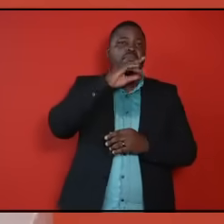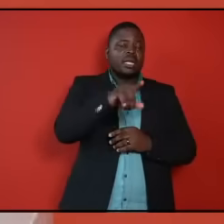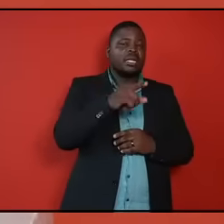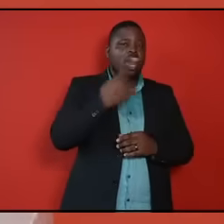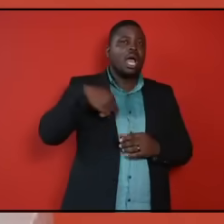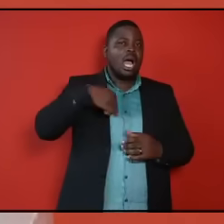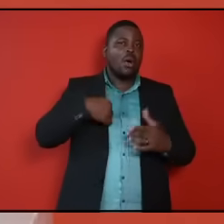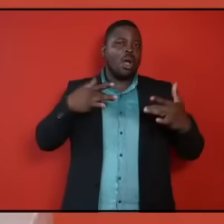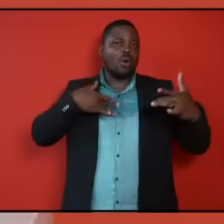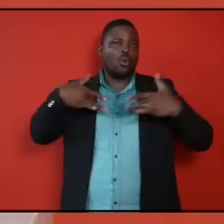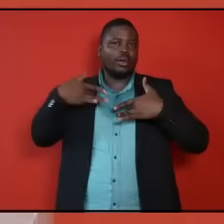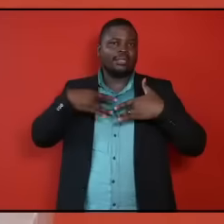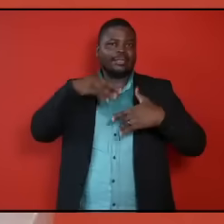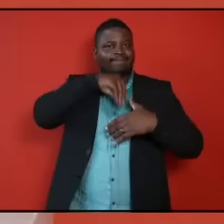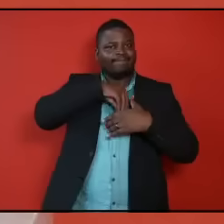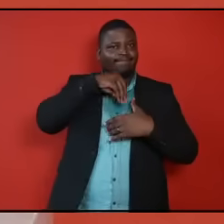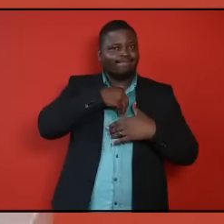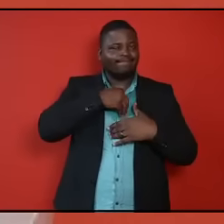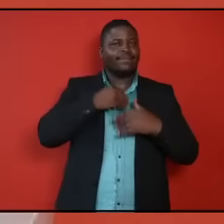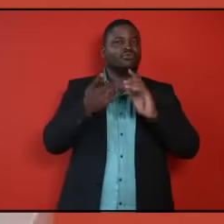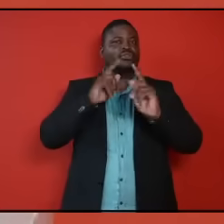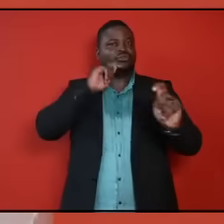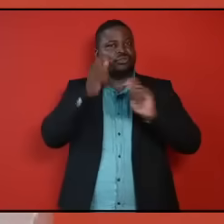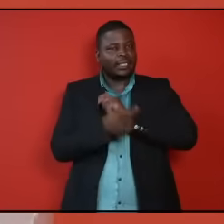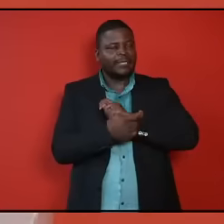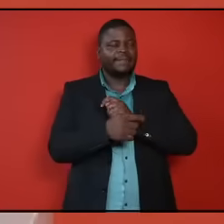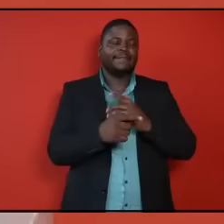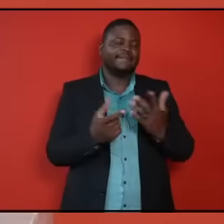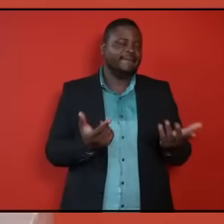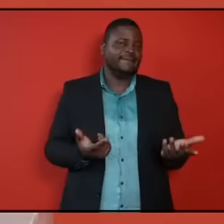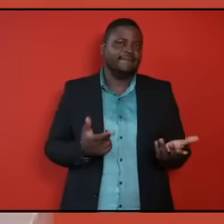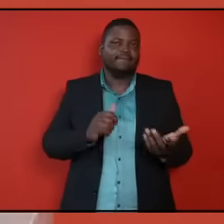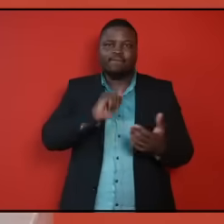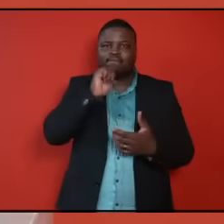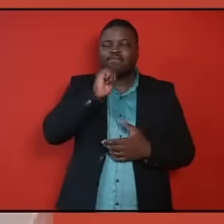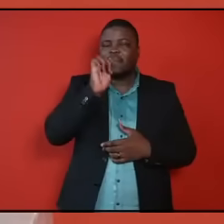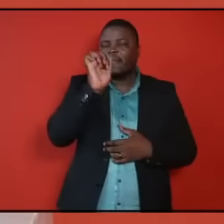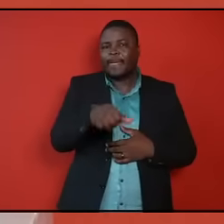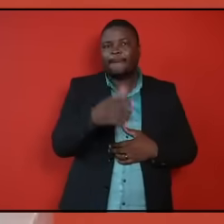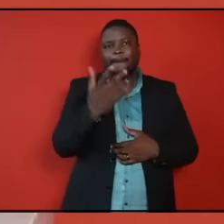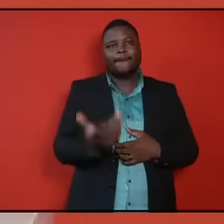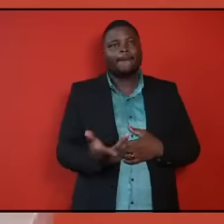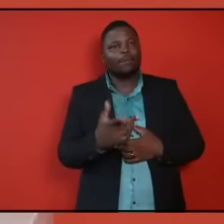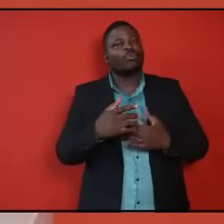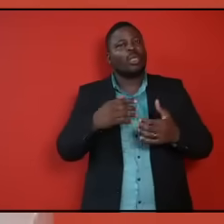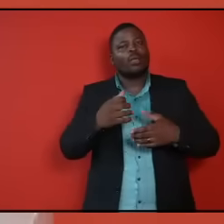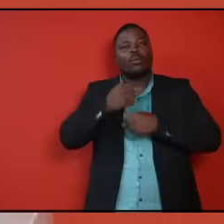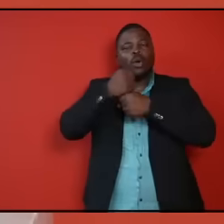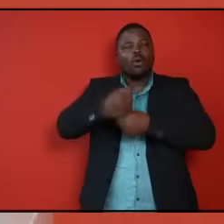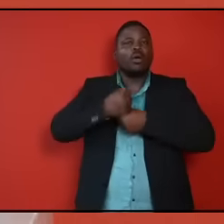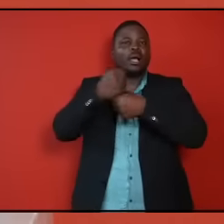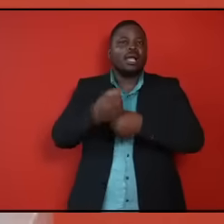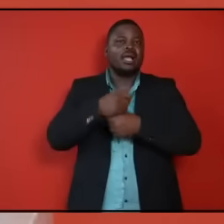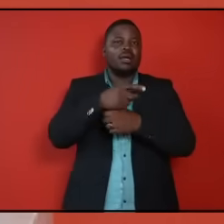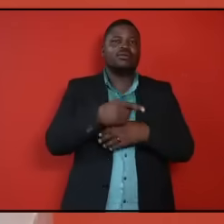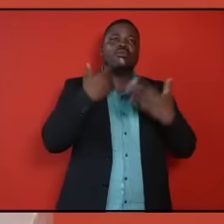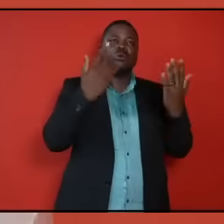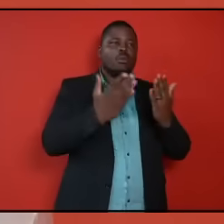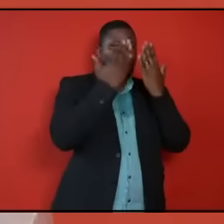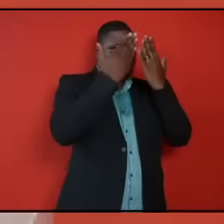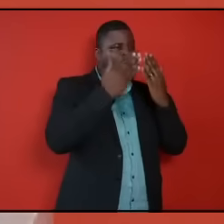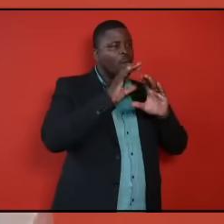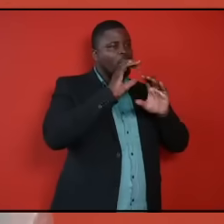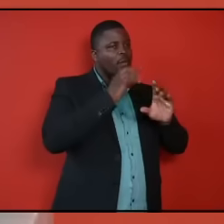escaped us. Hence the opening of soup kitchens, Adress campaign, Sofuta Ngekani